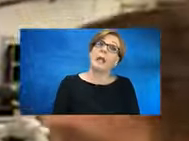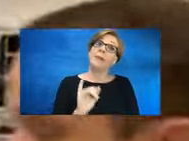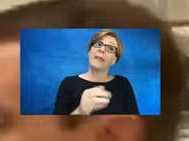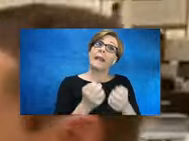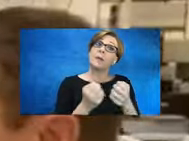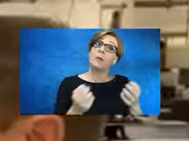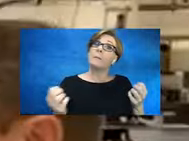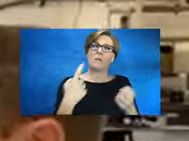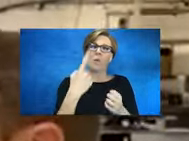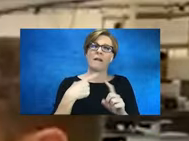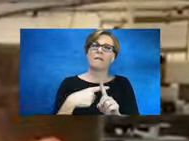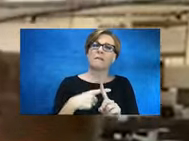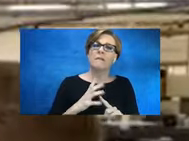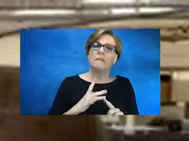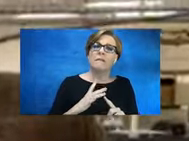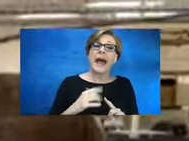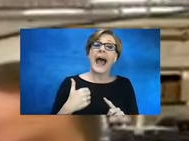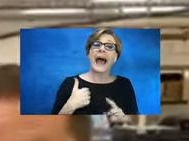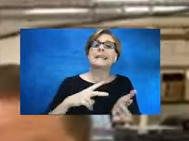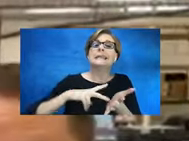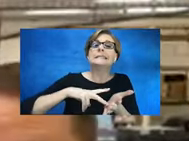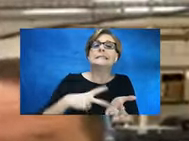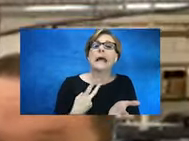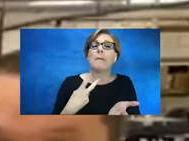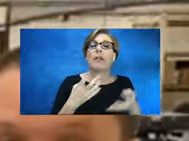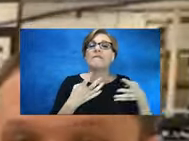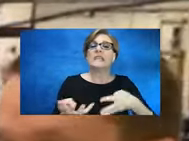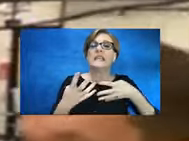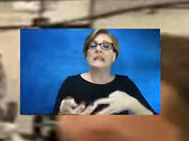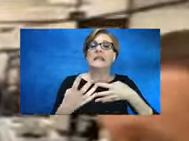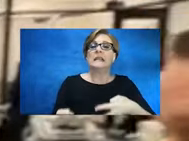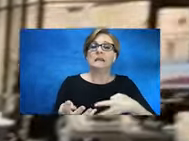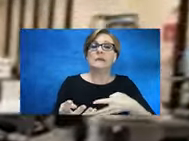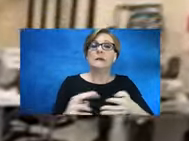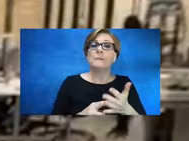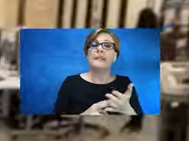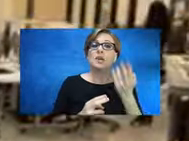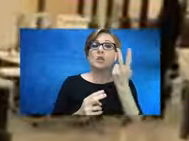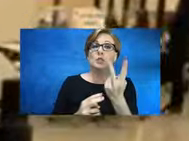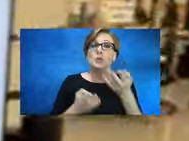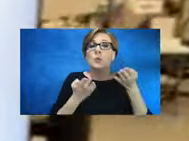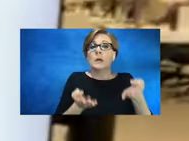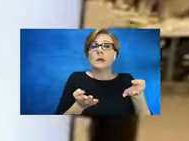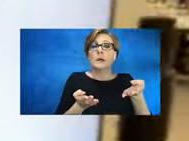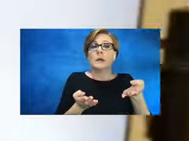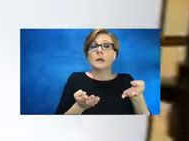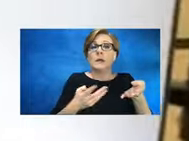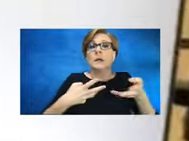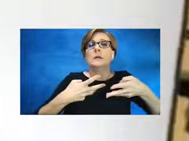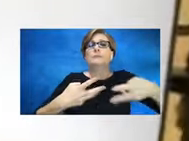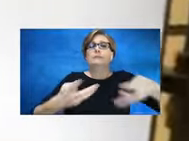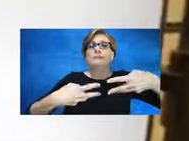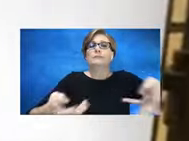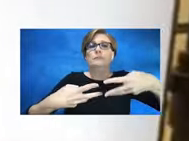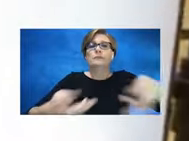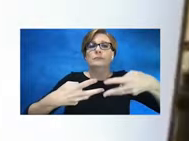equipment is that it has this double feed tray that can automatically feed the ballots. So that actually speeds up the process.